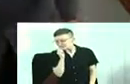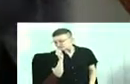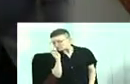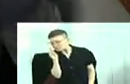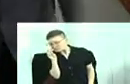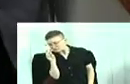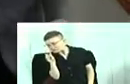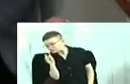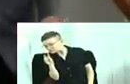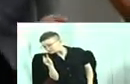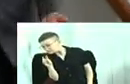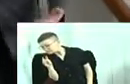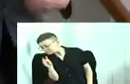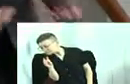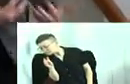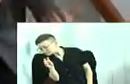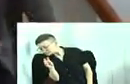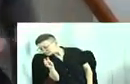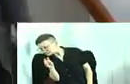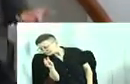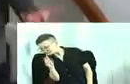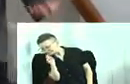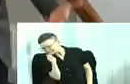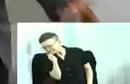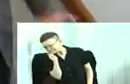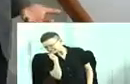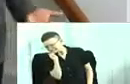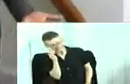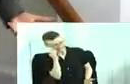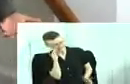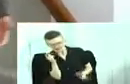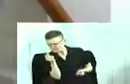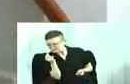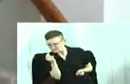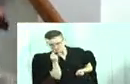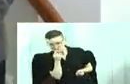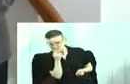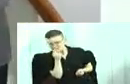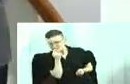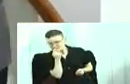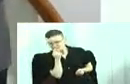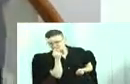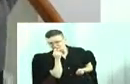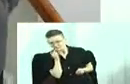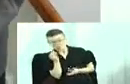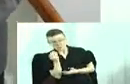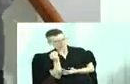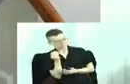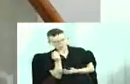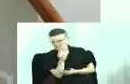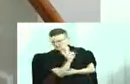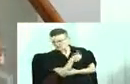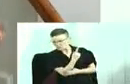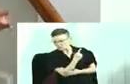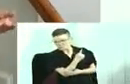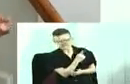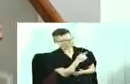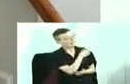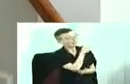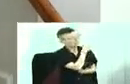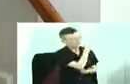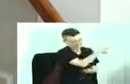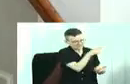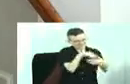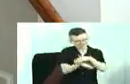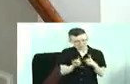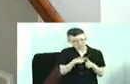peers around the corner, but he's not quite sure what to do next. And so he waits for the other one to venture in before